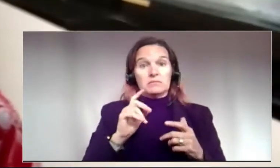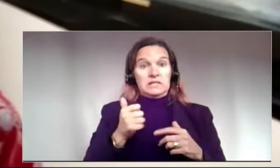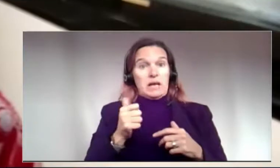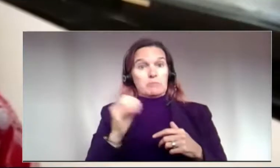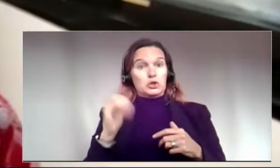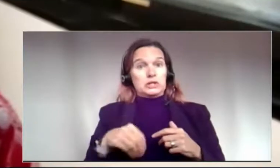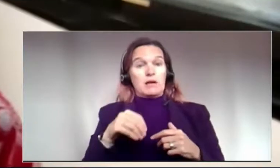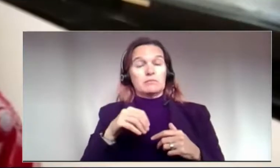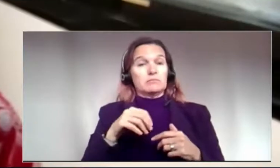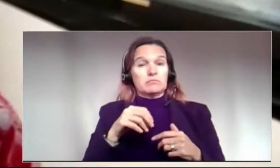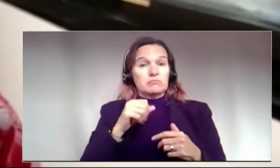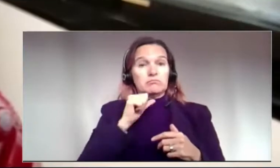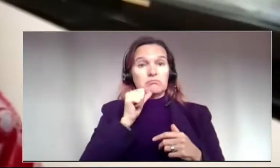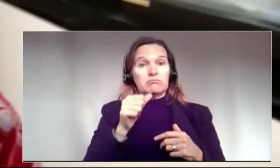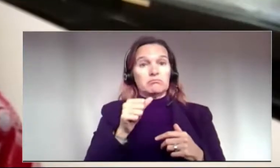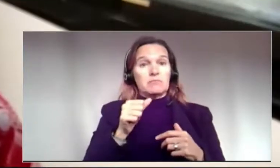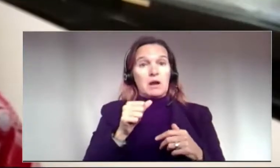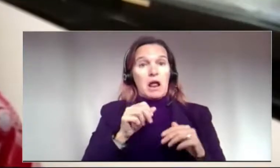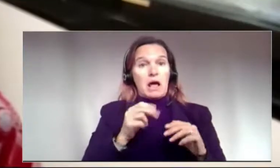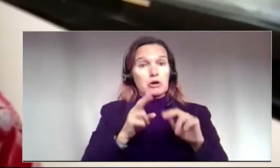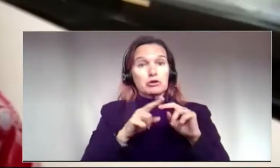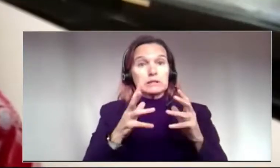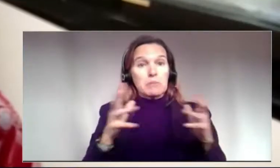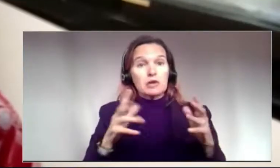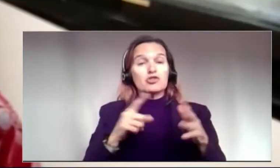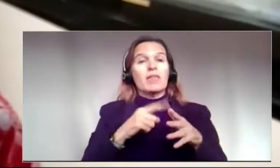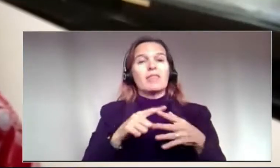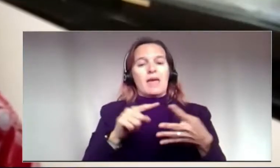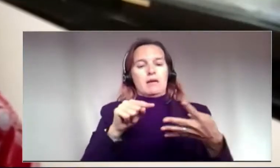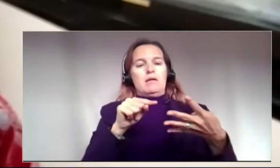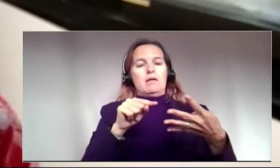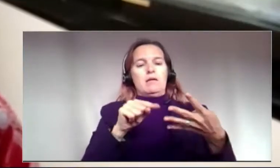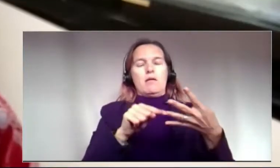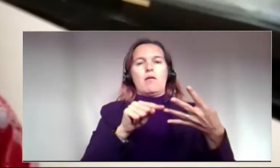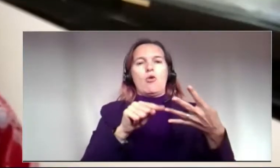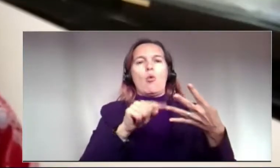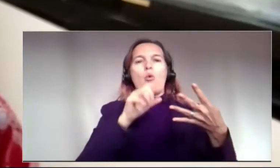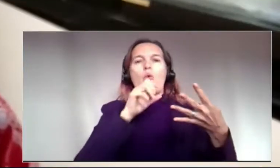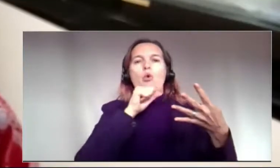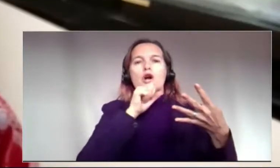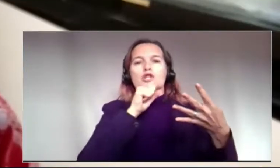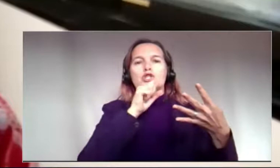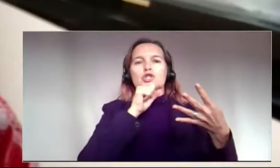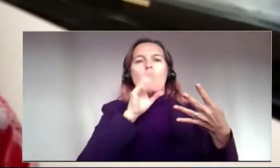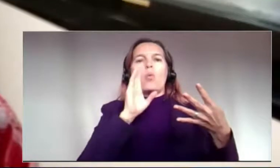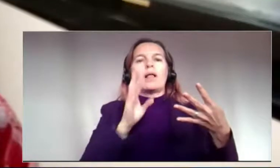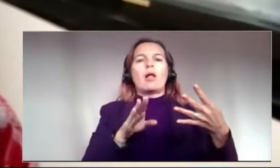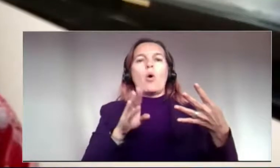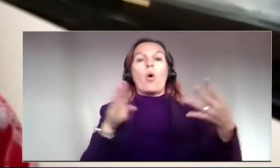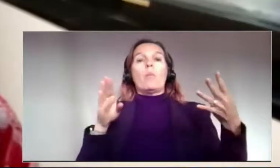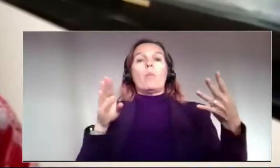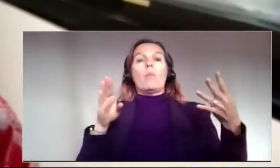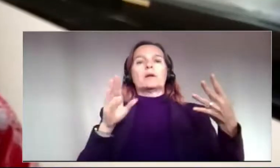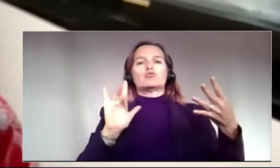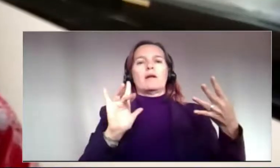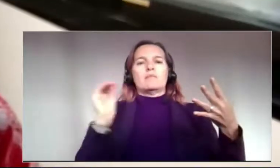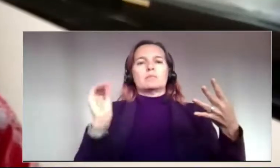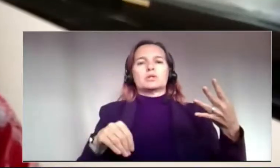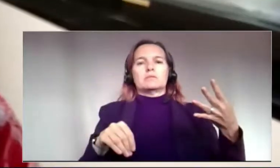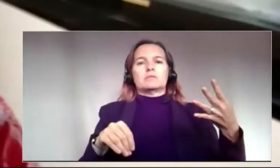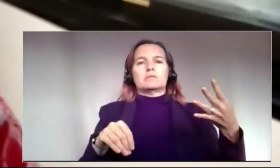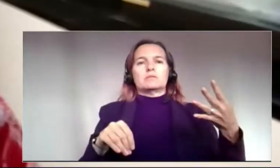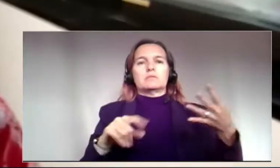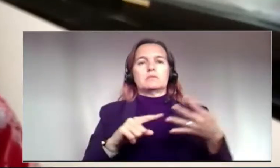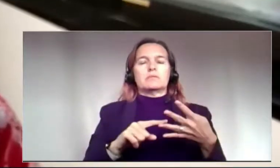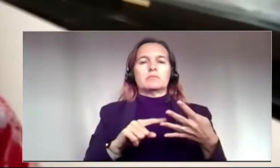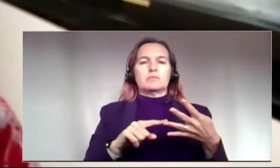then the next step, the orange tier, tier 3, the maximum capacity would be 25%, and there would be an